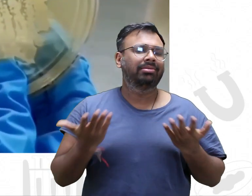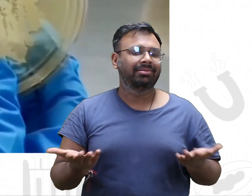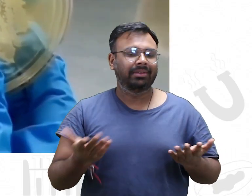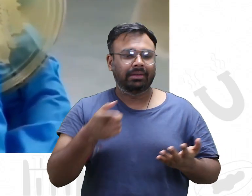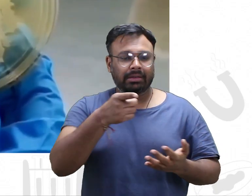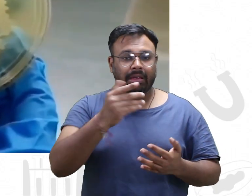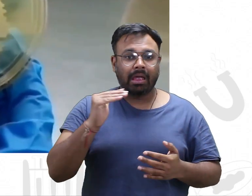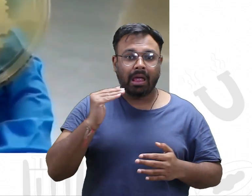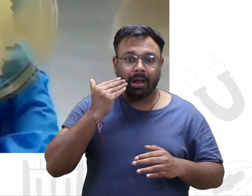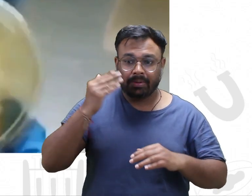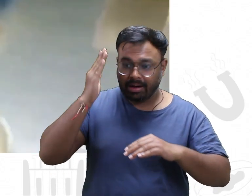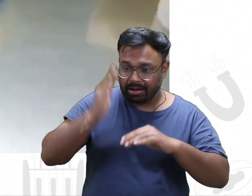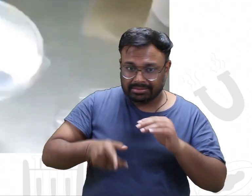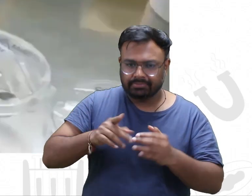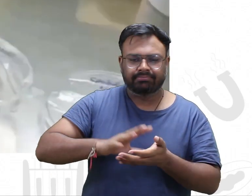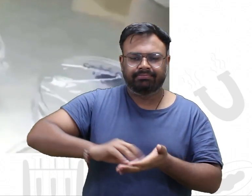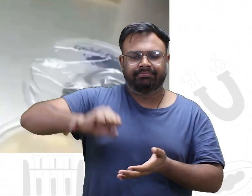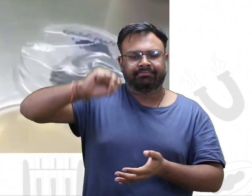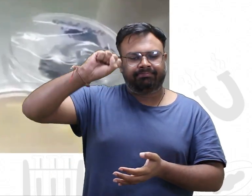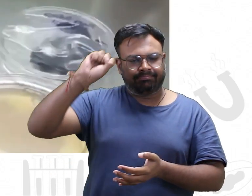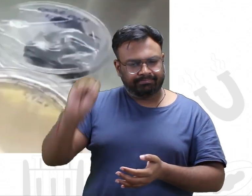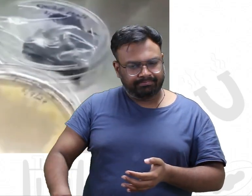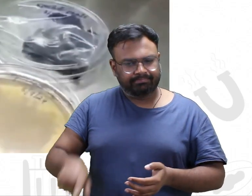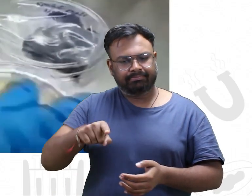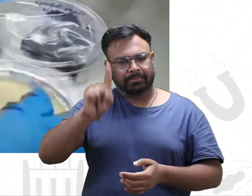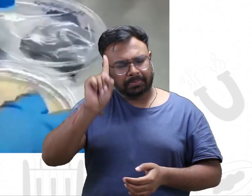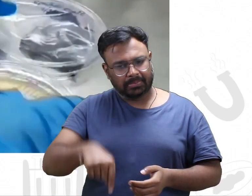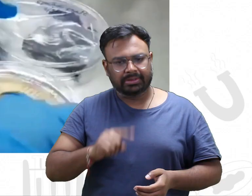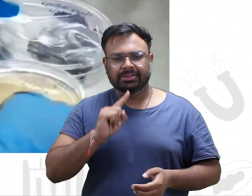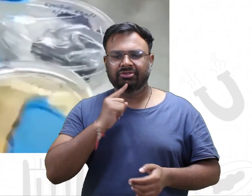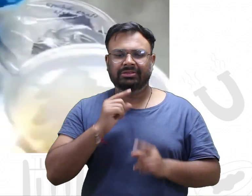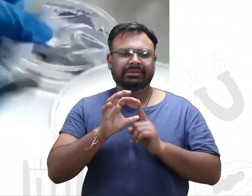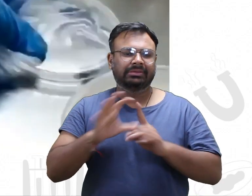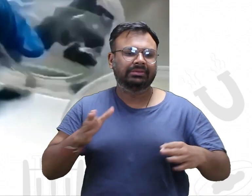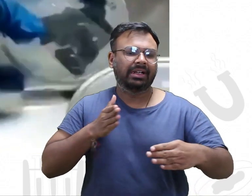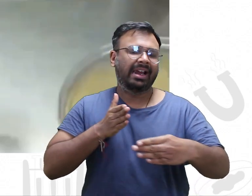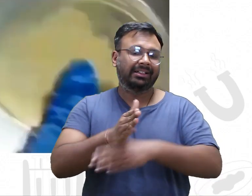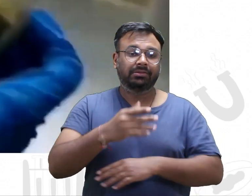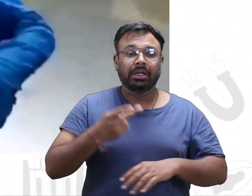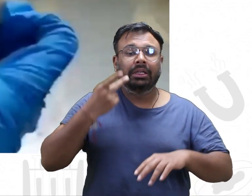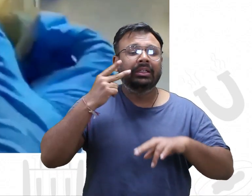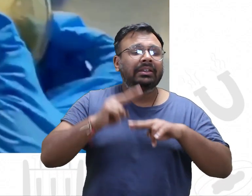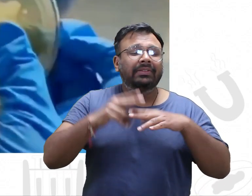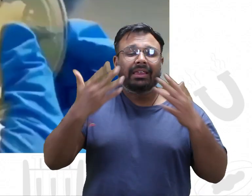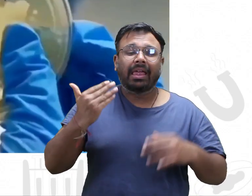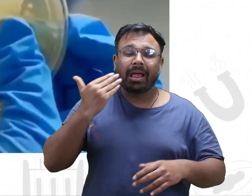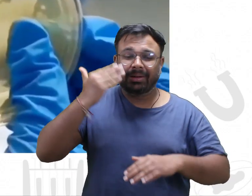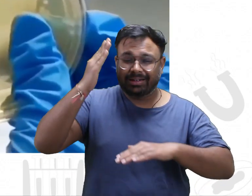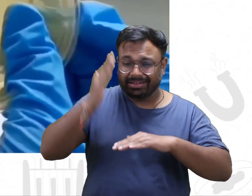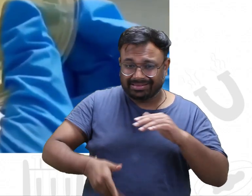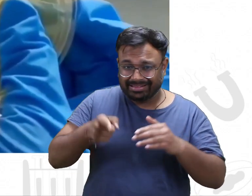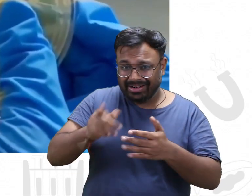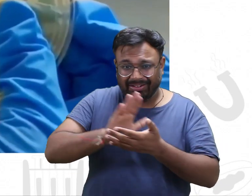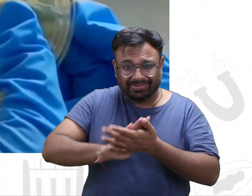food you eat is not expired to cause any health issues because expired food items causes serious health